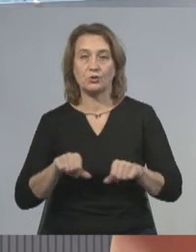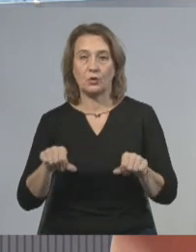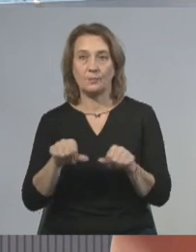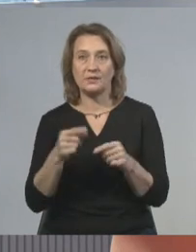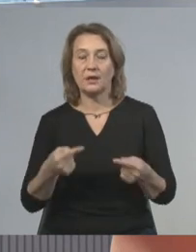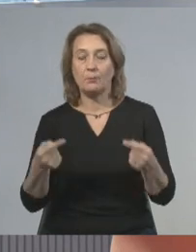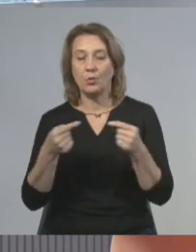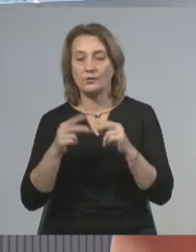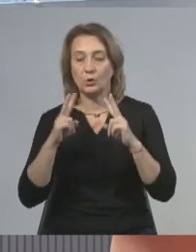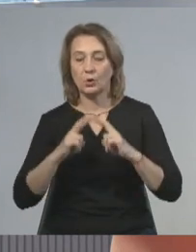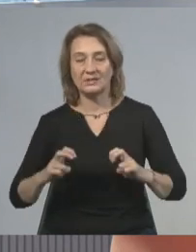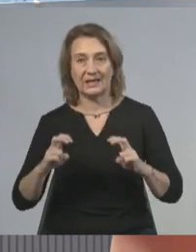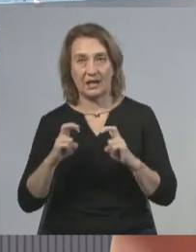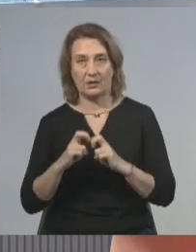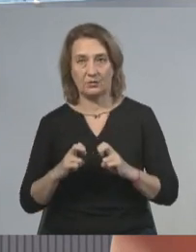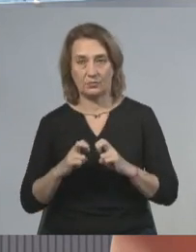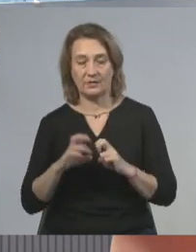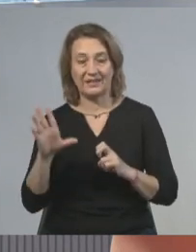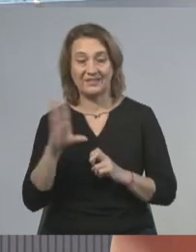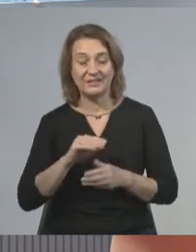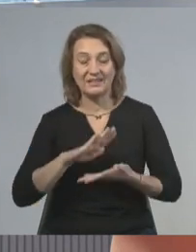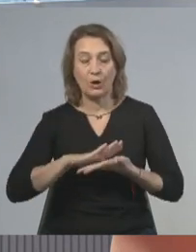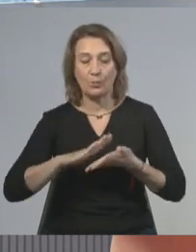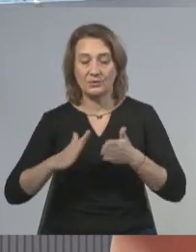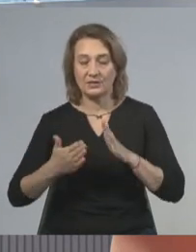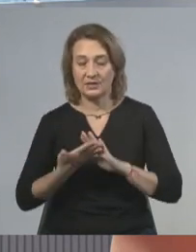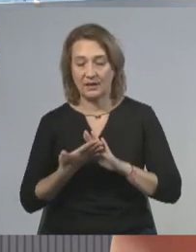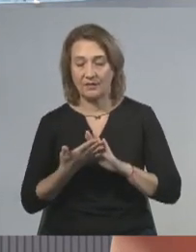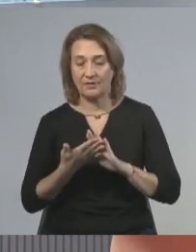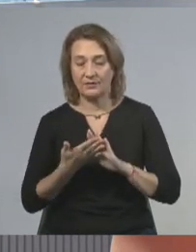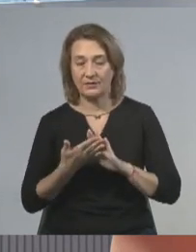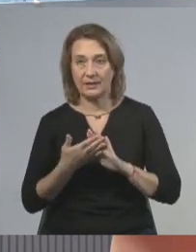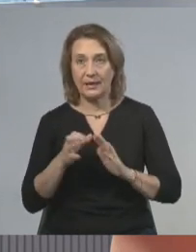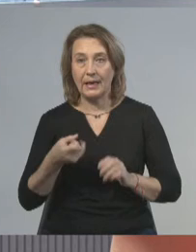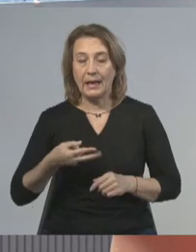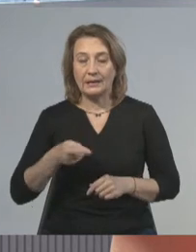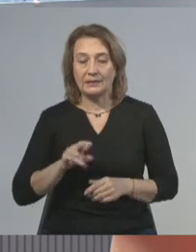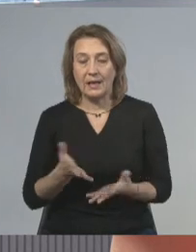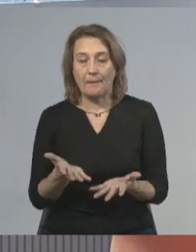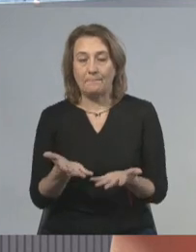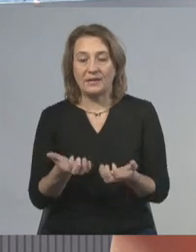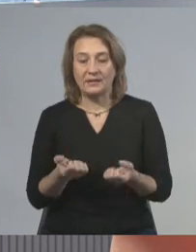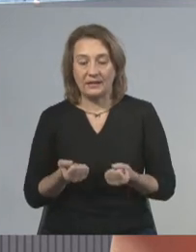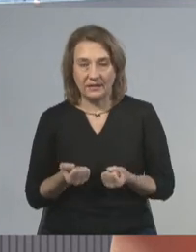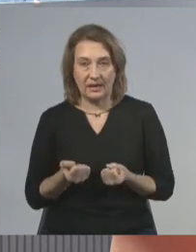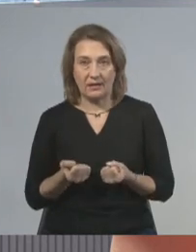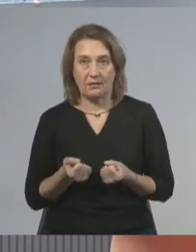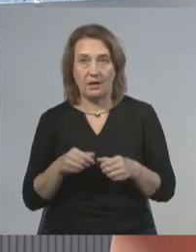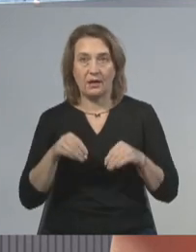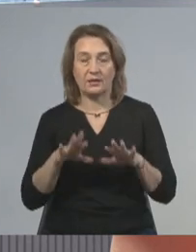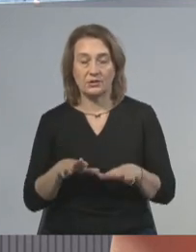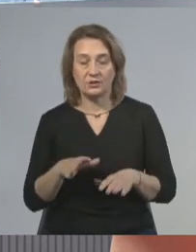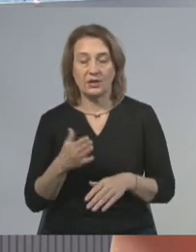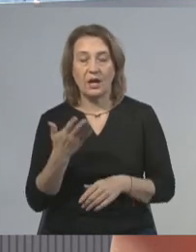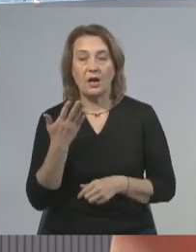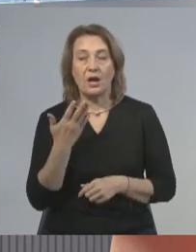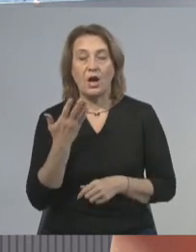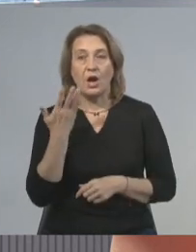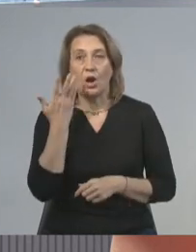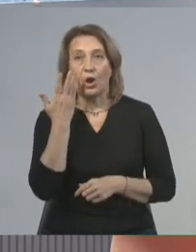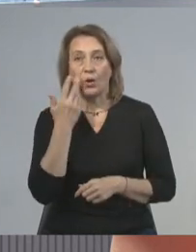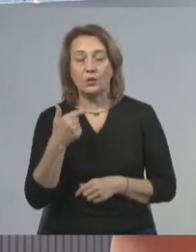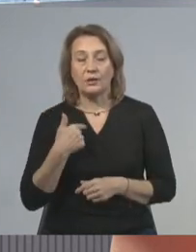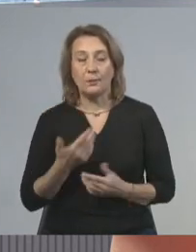commission on how objectively we were considering all the circumstances to make a good decision